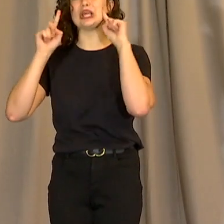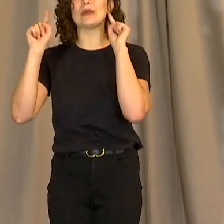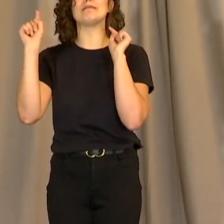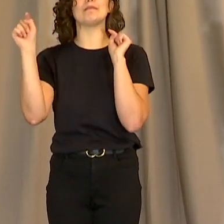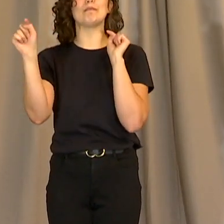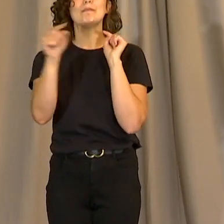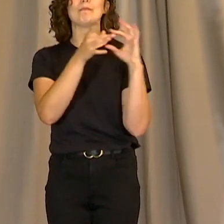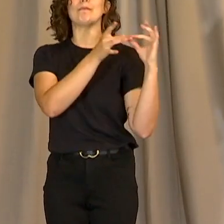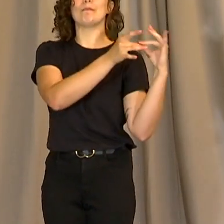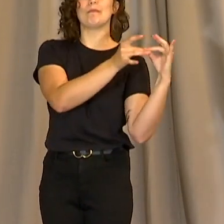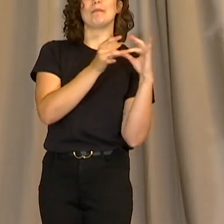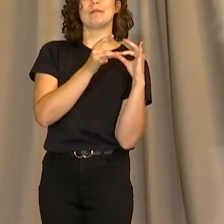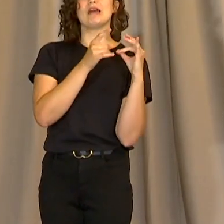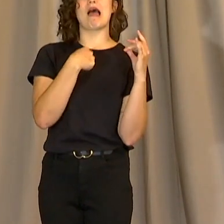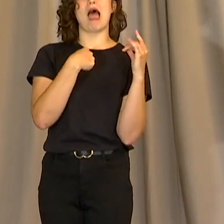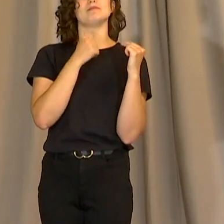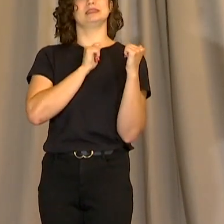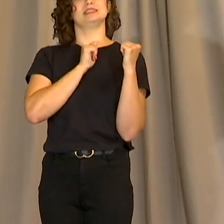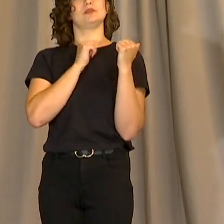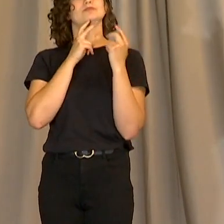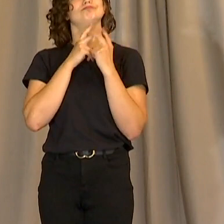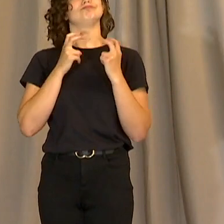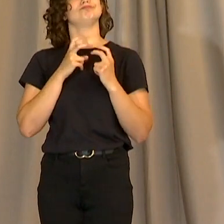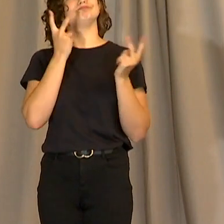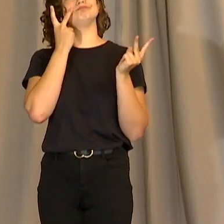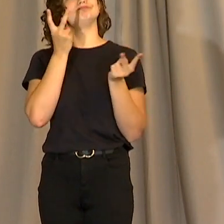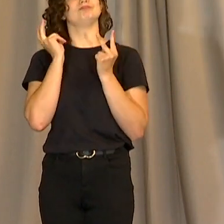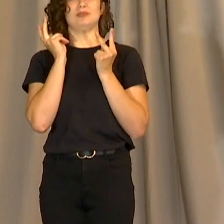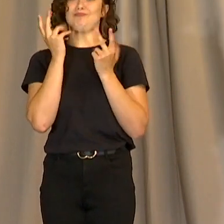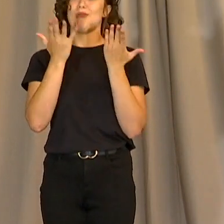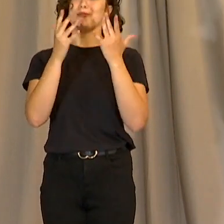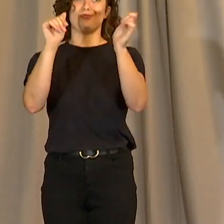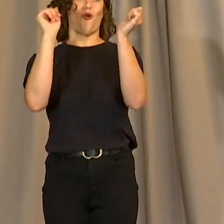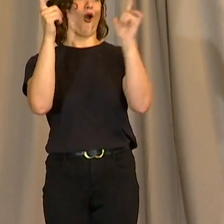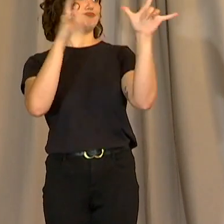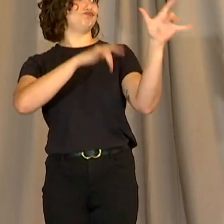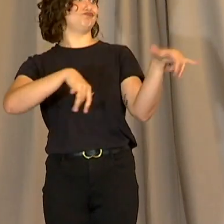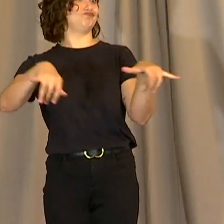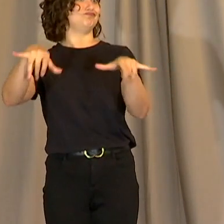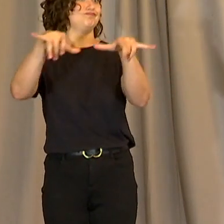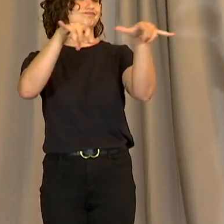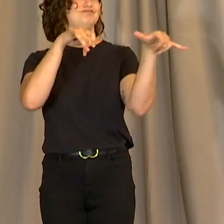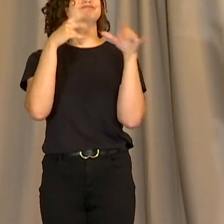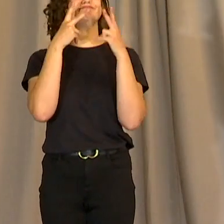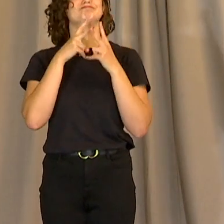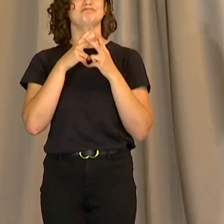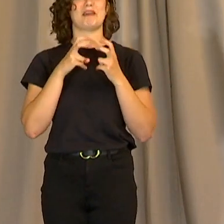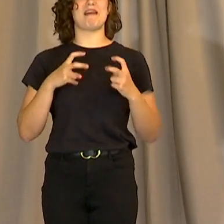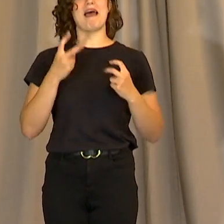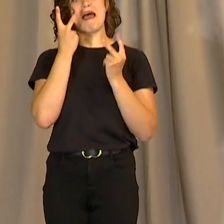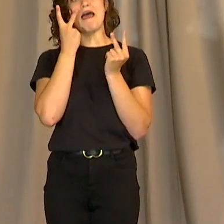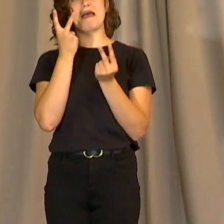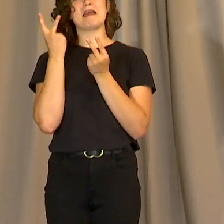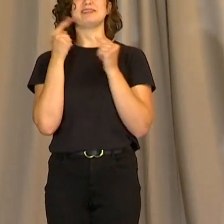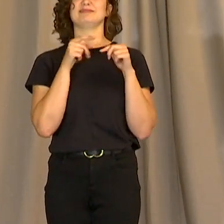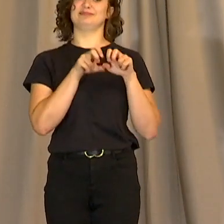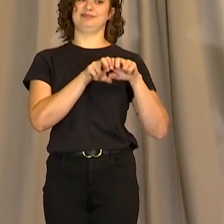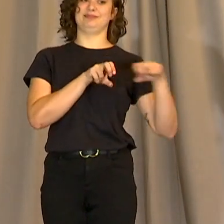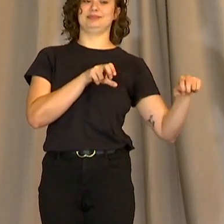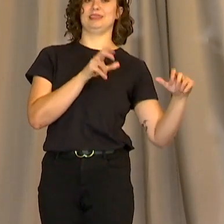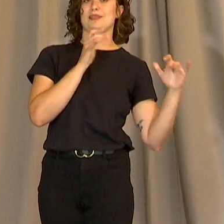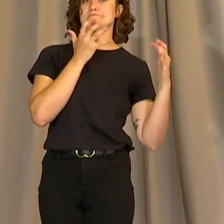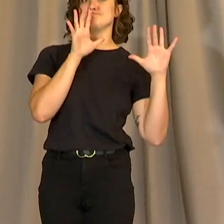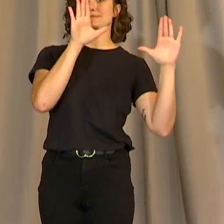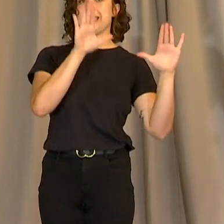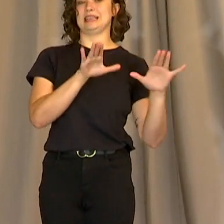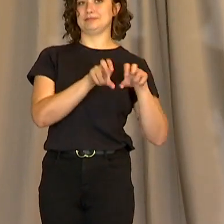really reflect, which is, I think, what we're probably all doing as we listen to these amazing, amazing panelists. And